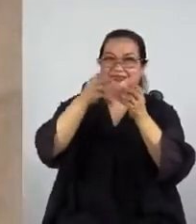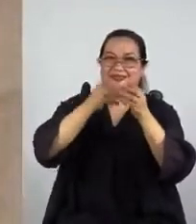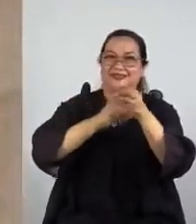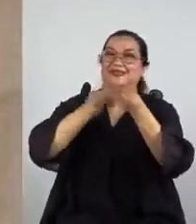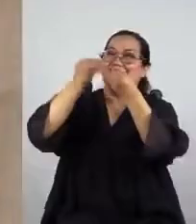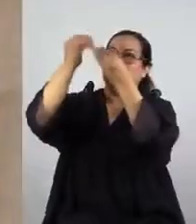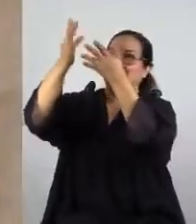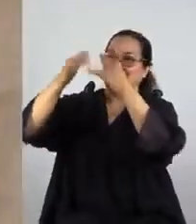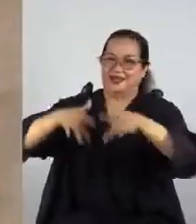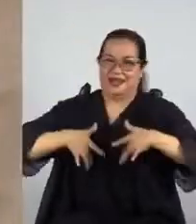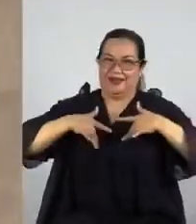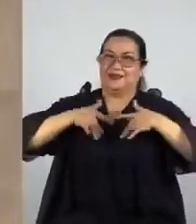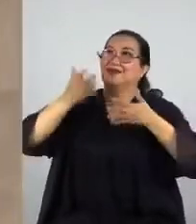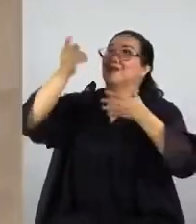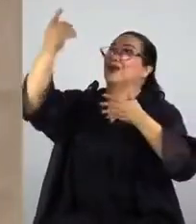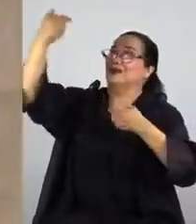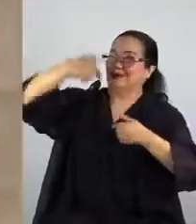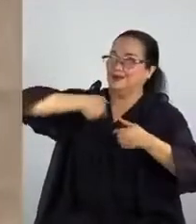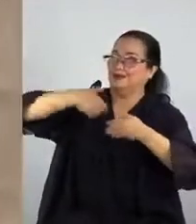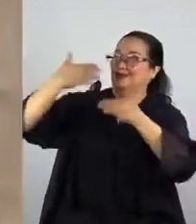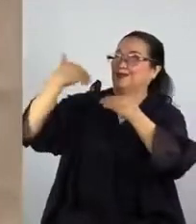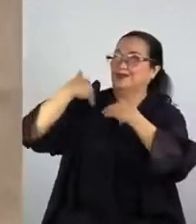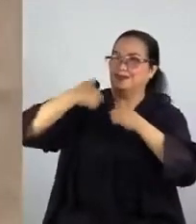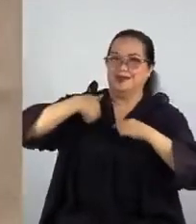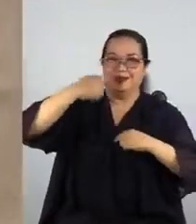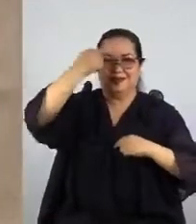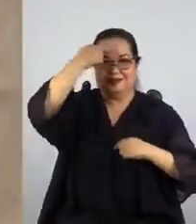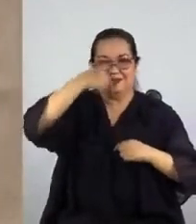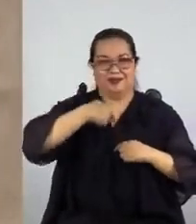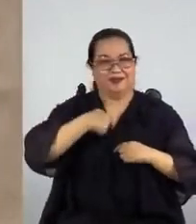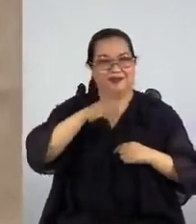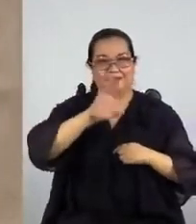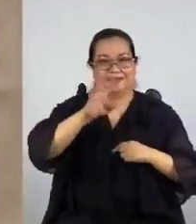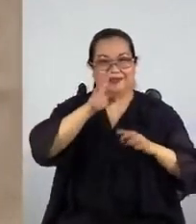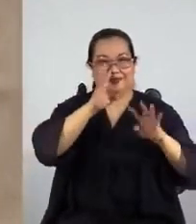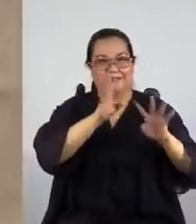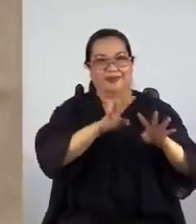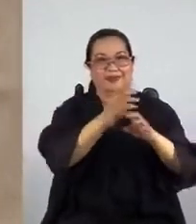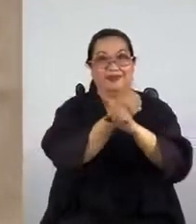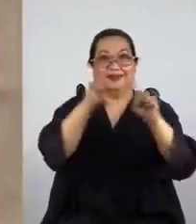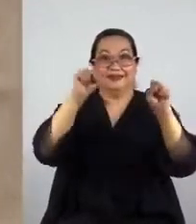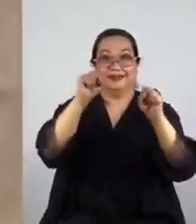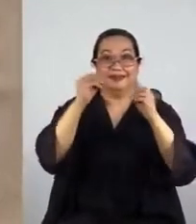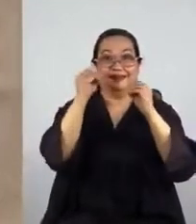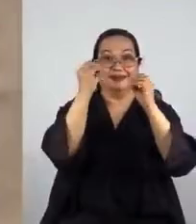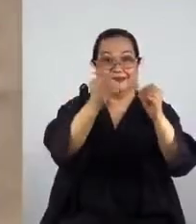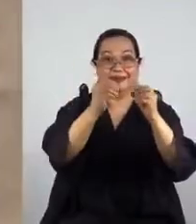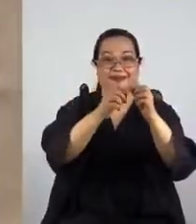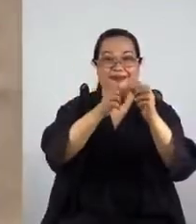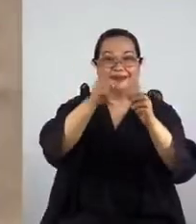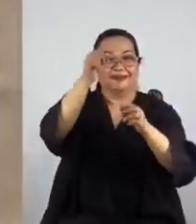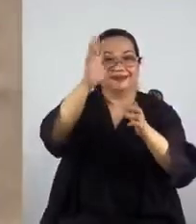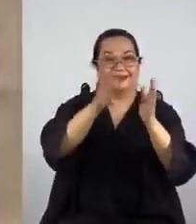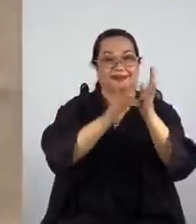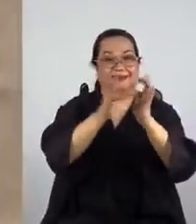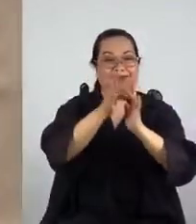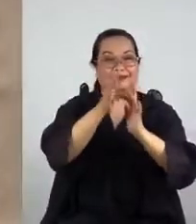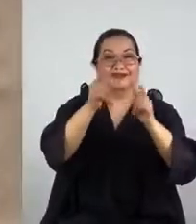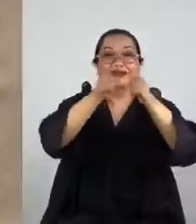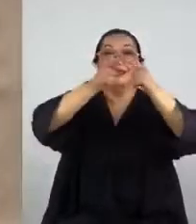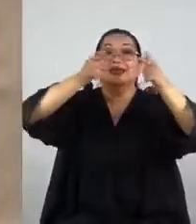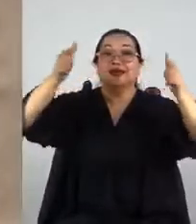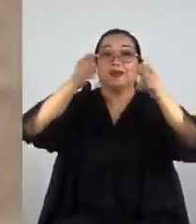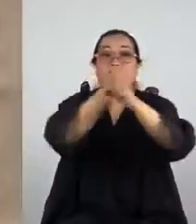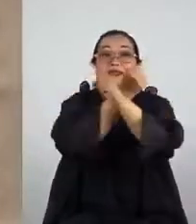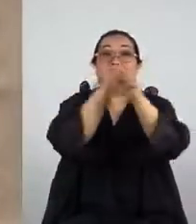Him. The writer of Hebrews warns us not to neglect the great salvation offered by God in Christ. The great